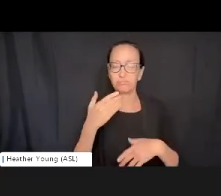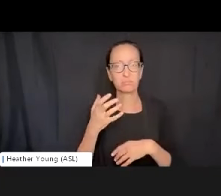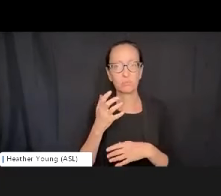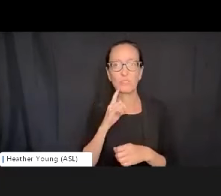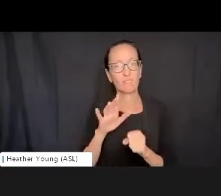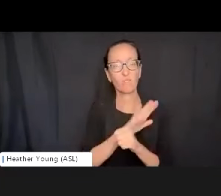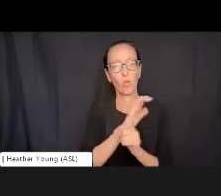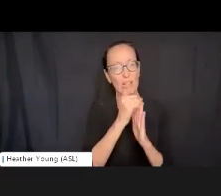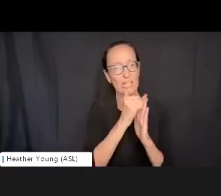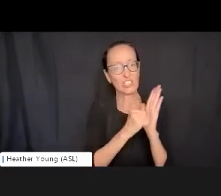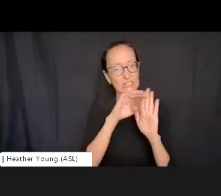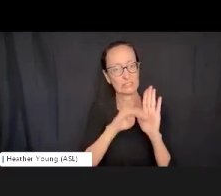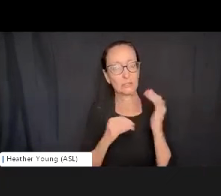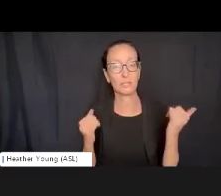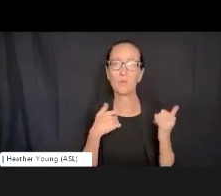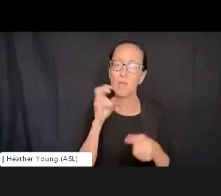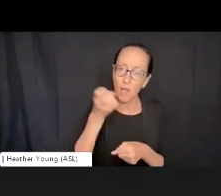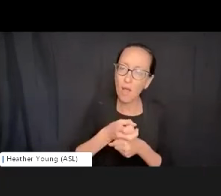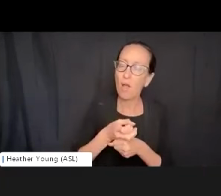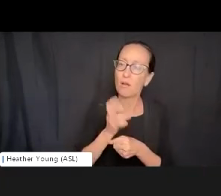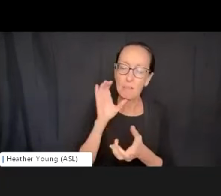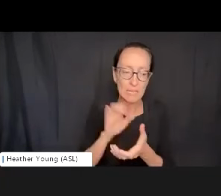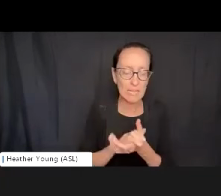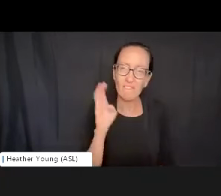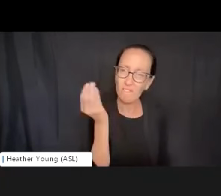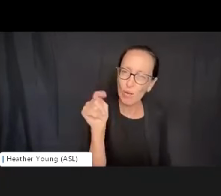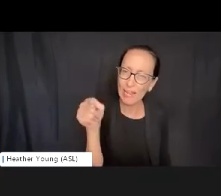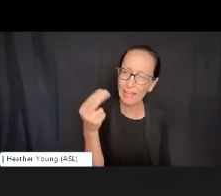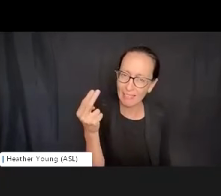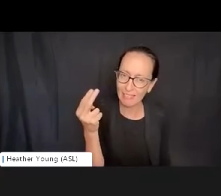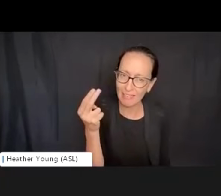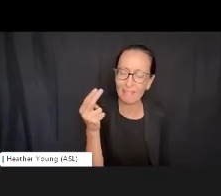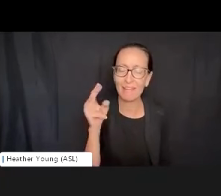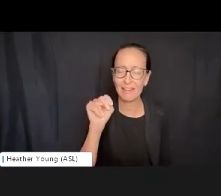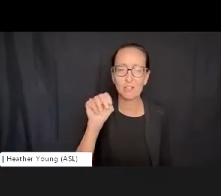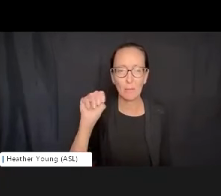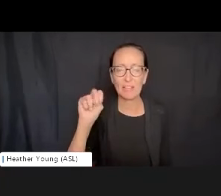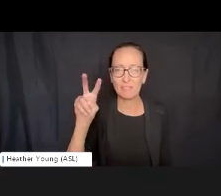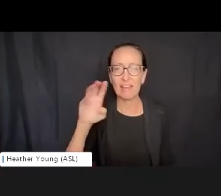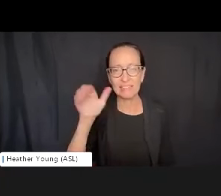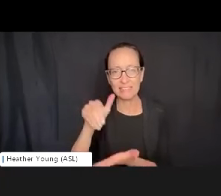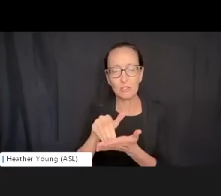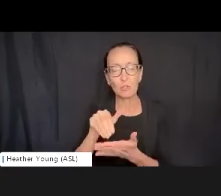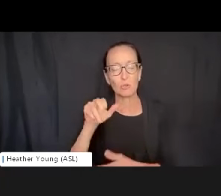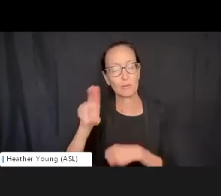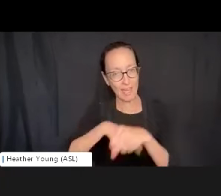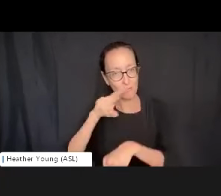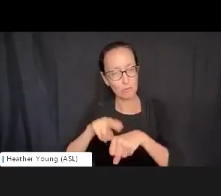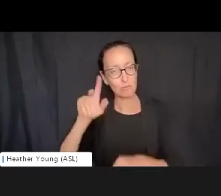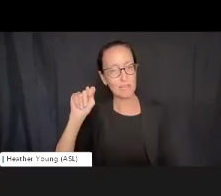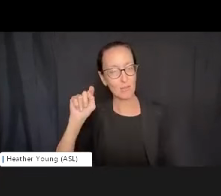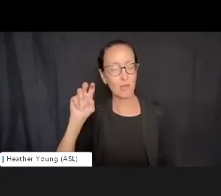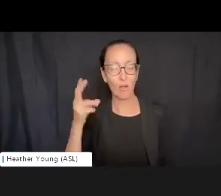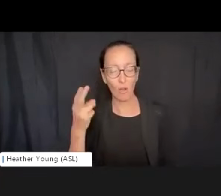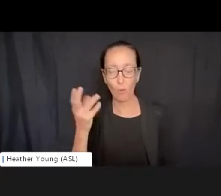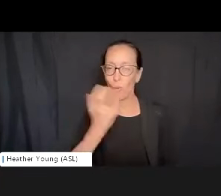It's really hard to believe that this is the National Mass Violence Center's 14th National Town Hall, and we are just so grateful for the thousands of folks